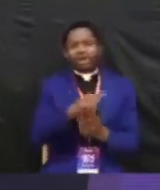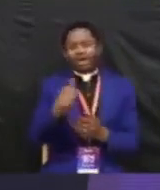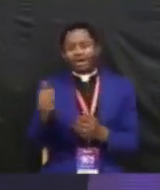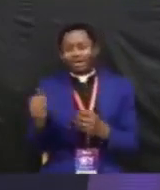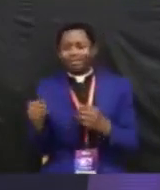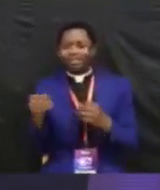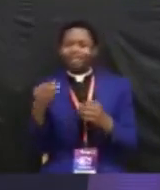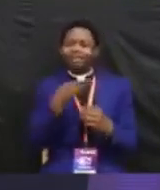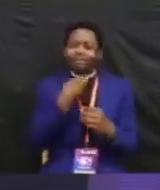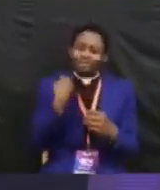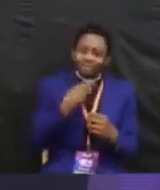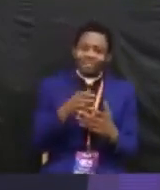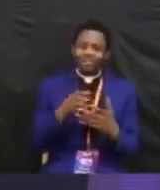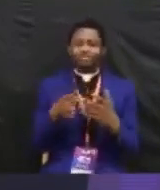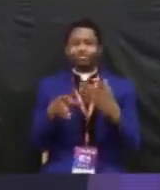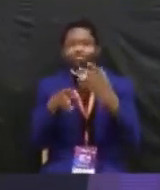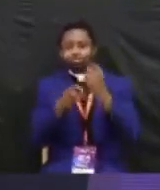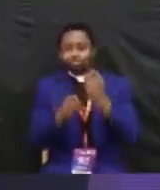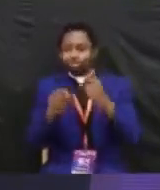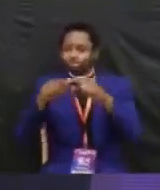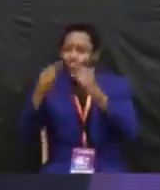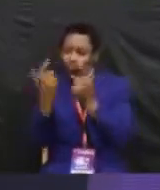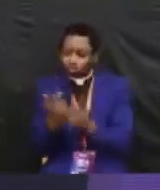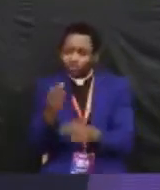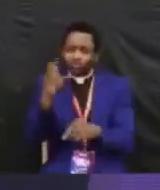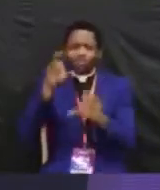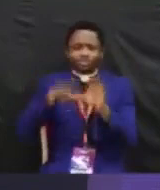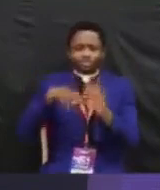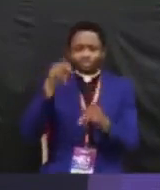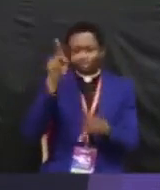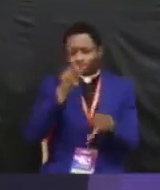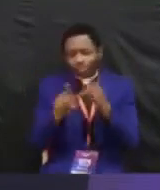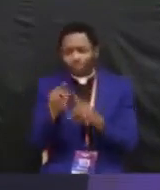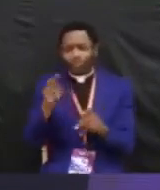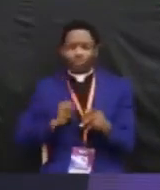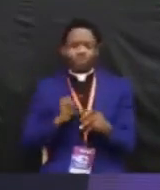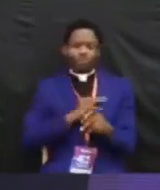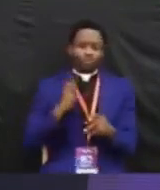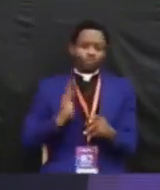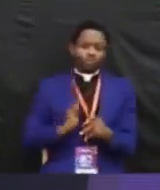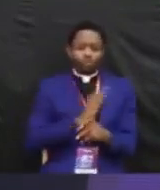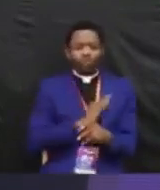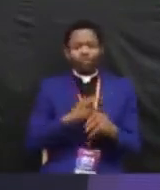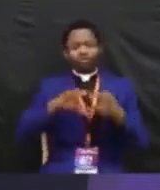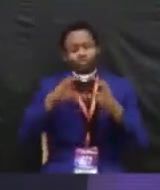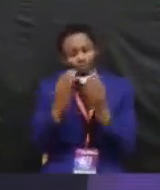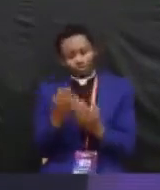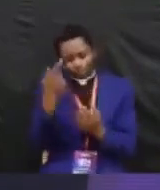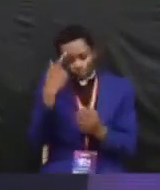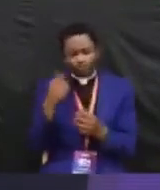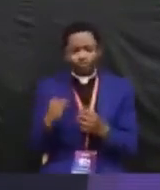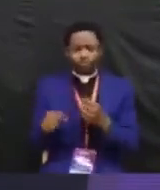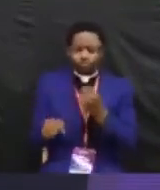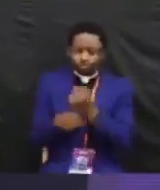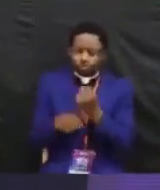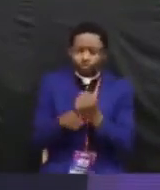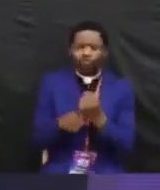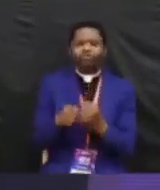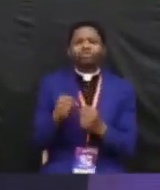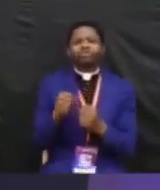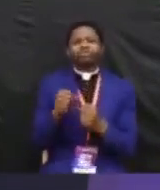trustees, chairpersons, and members of boards and committees for your selfless and commitment to duty.